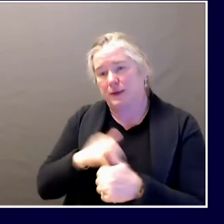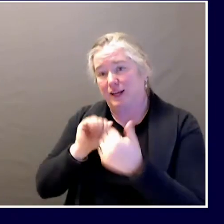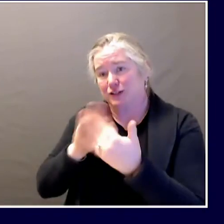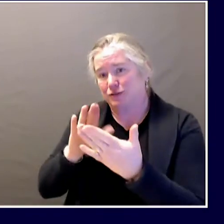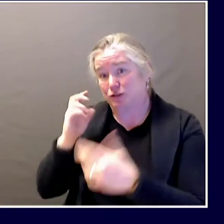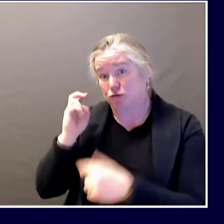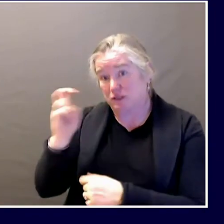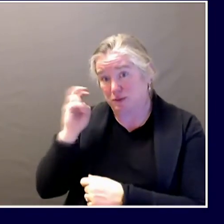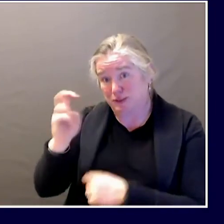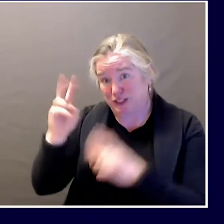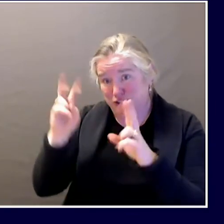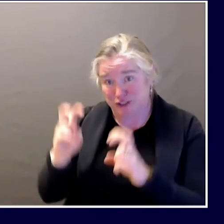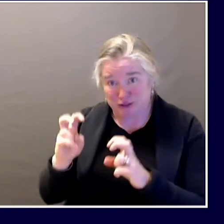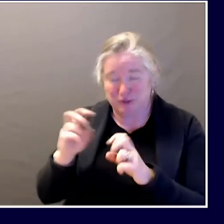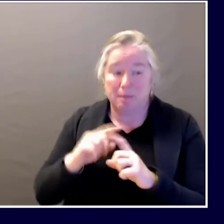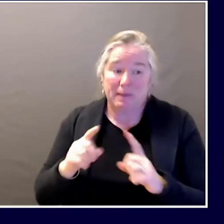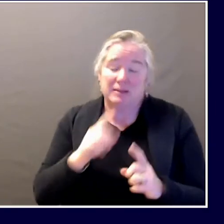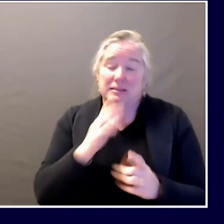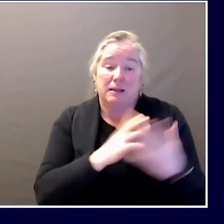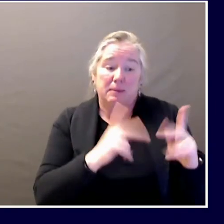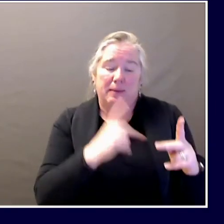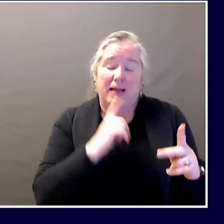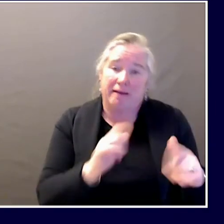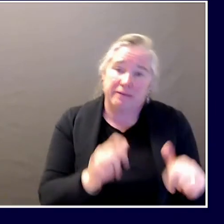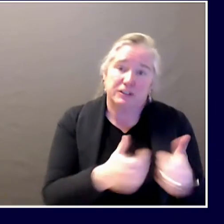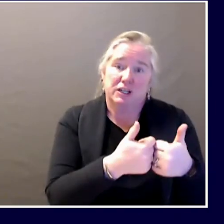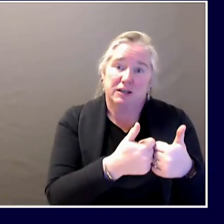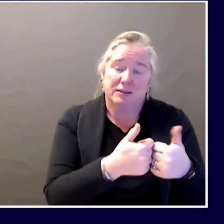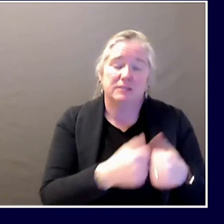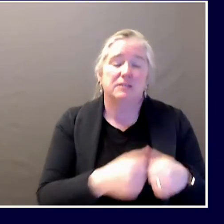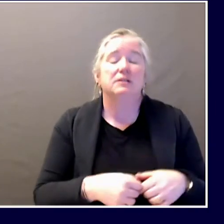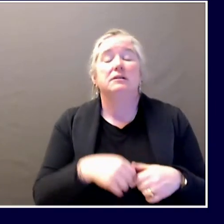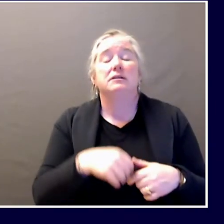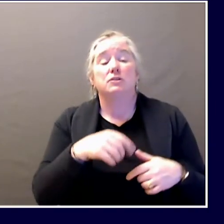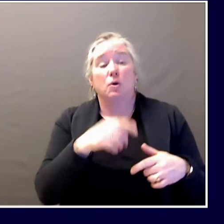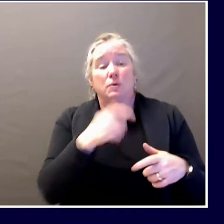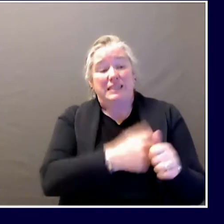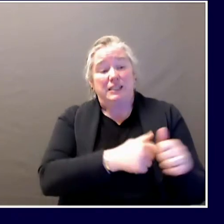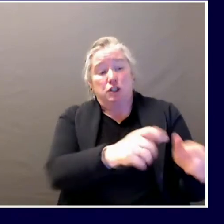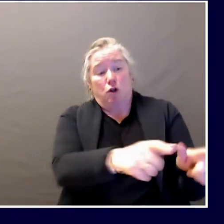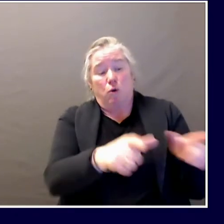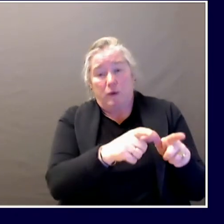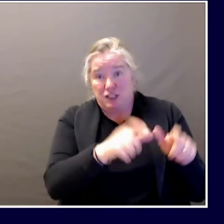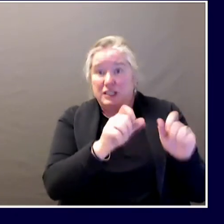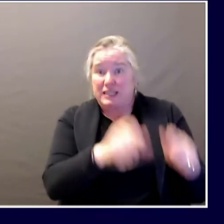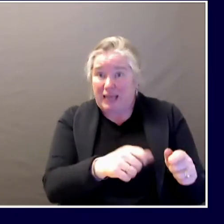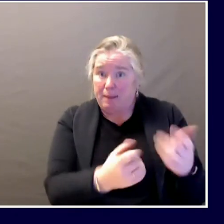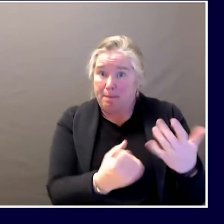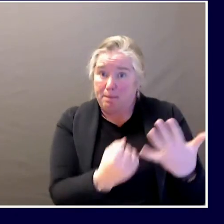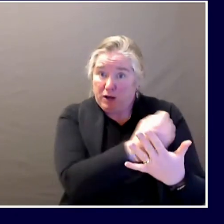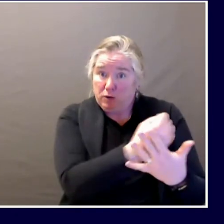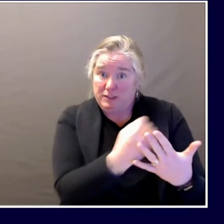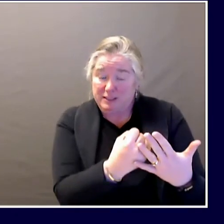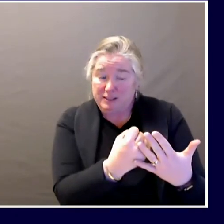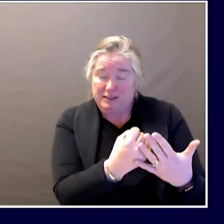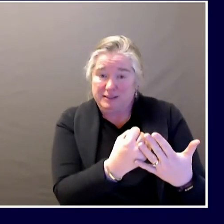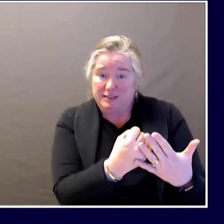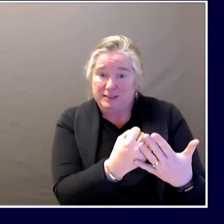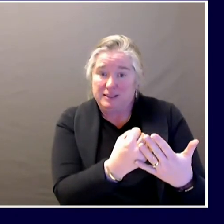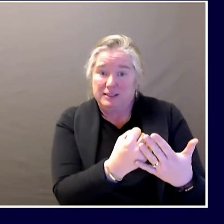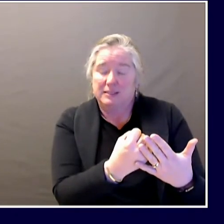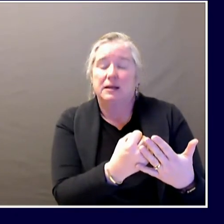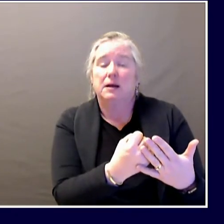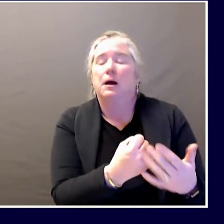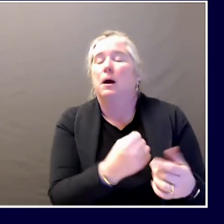some other challenge. So sites can prioritize those people, but they can't prioritize people based on a relationship